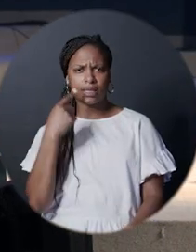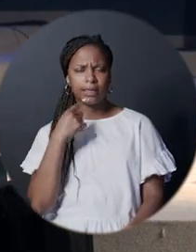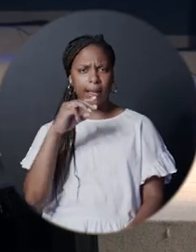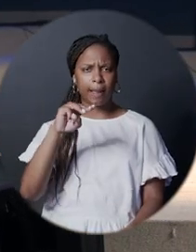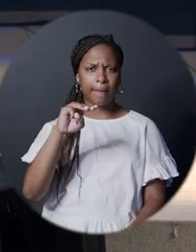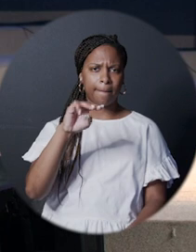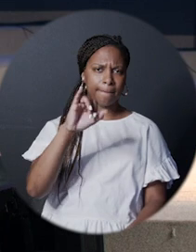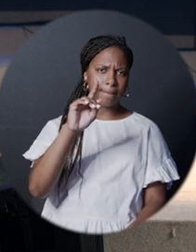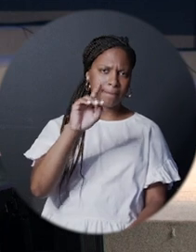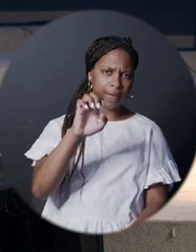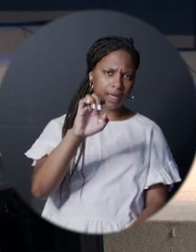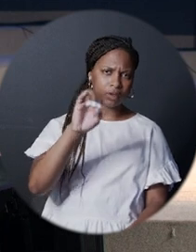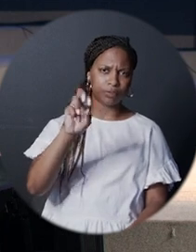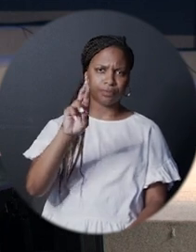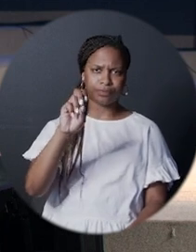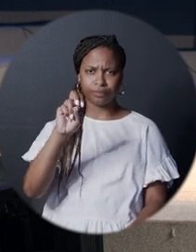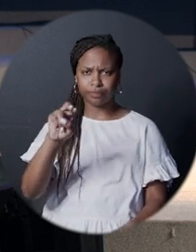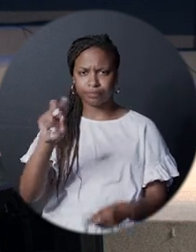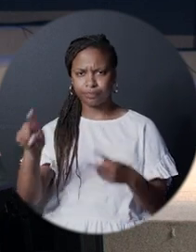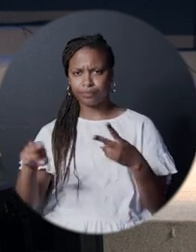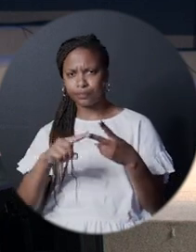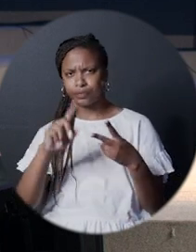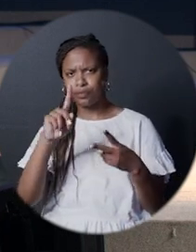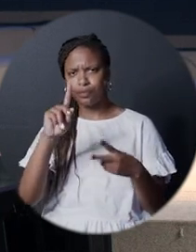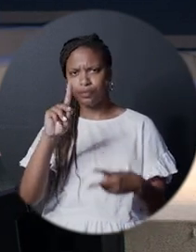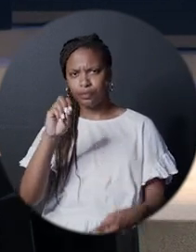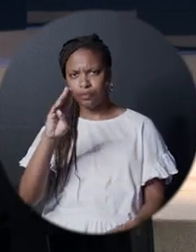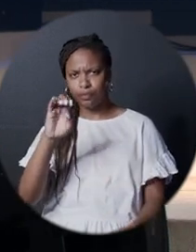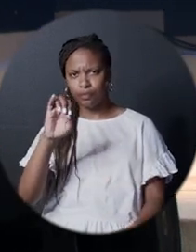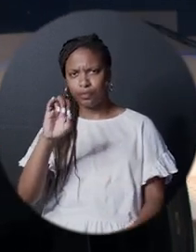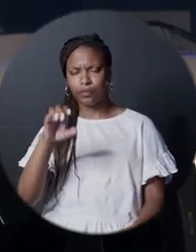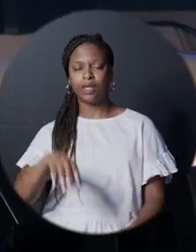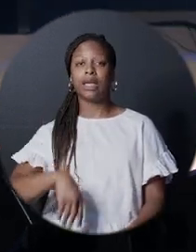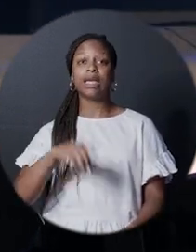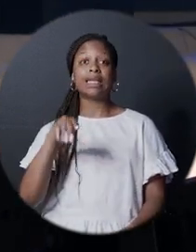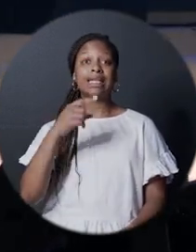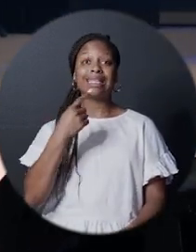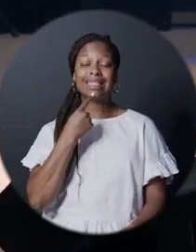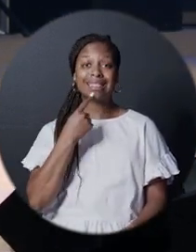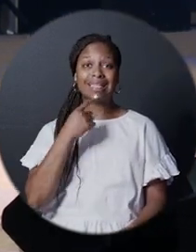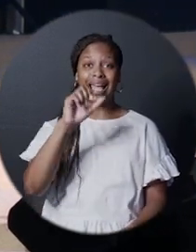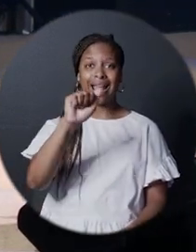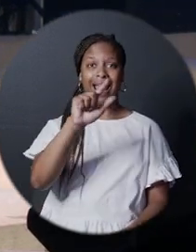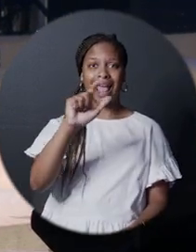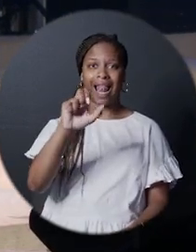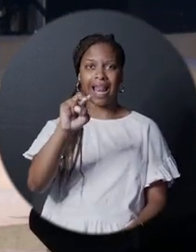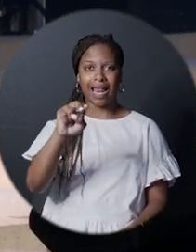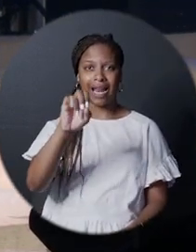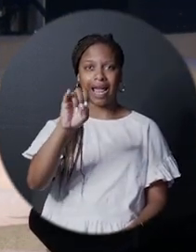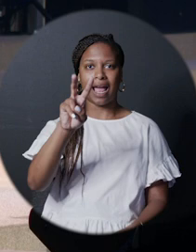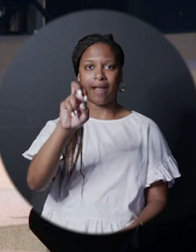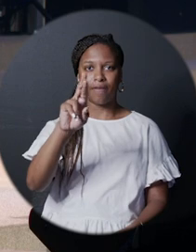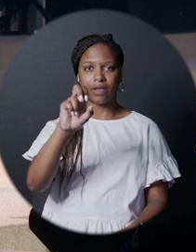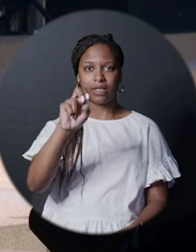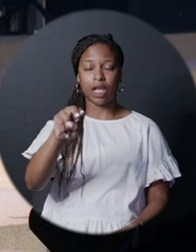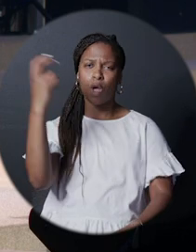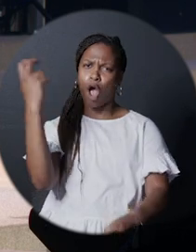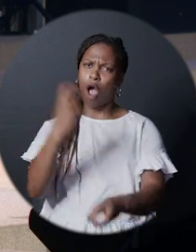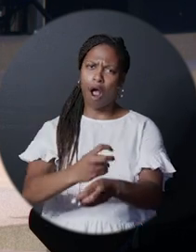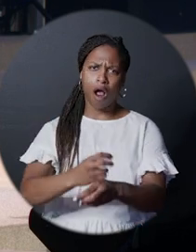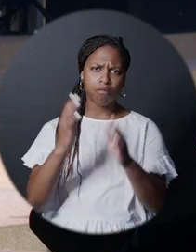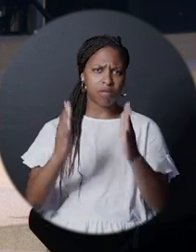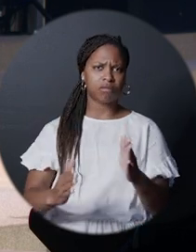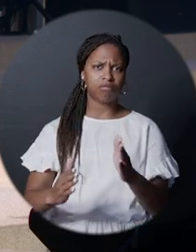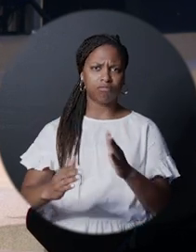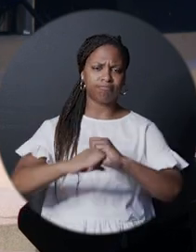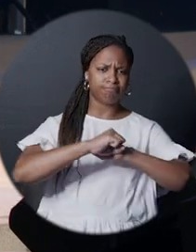was going to say Michael Jordan. I thought he was going to say Kobe Bryant. He said Allen Iverson was the hardest person he